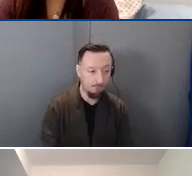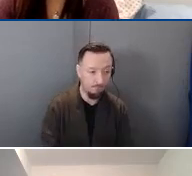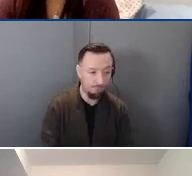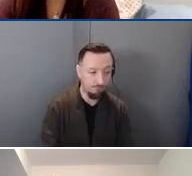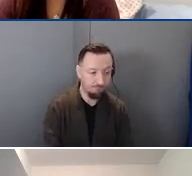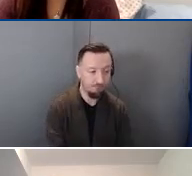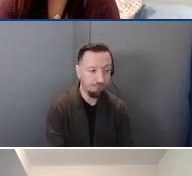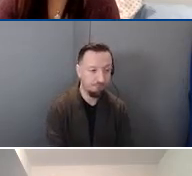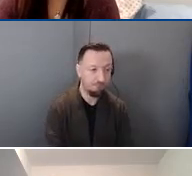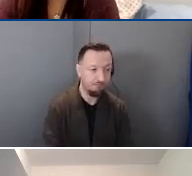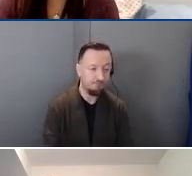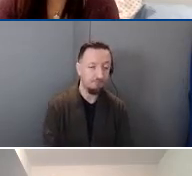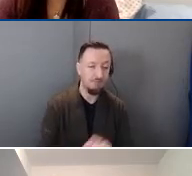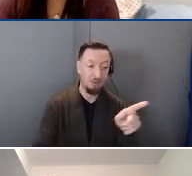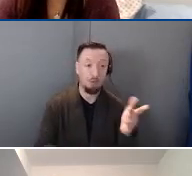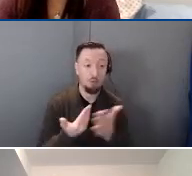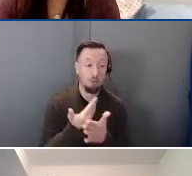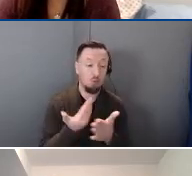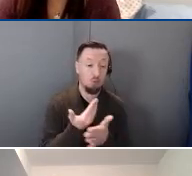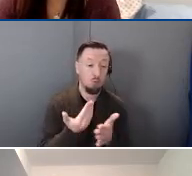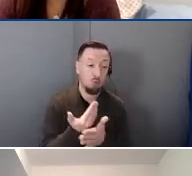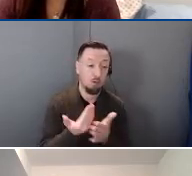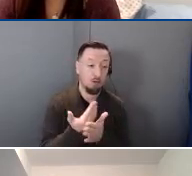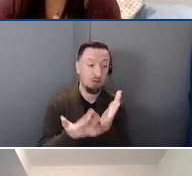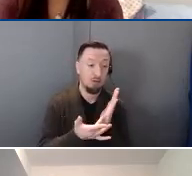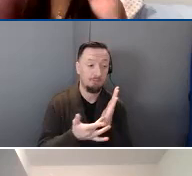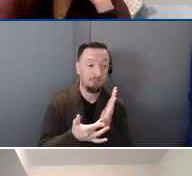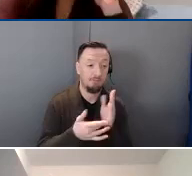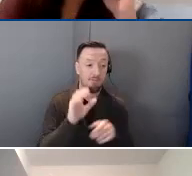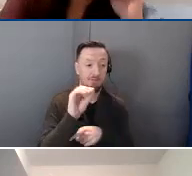So the first new tech code we have here is